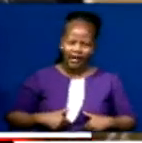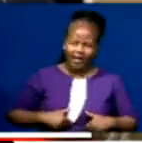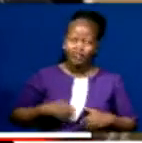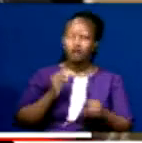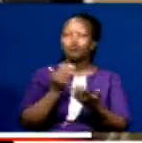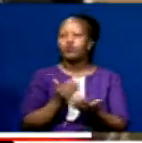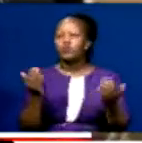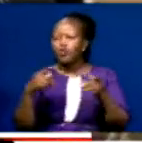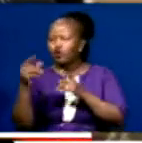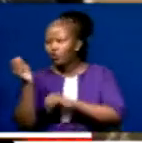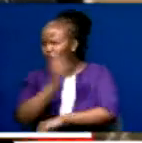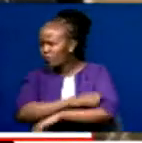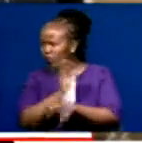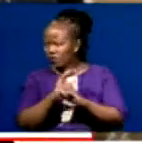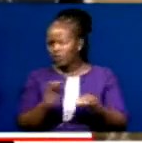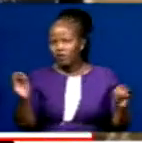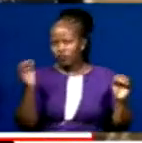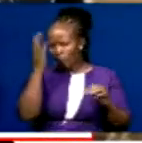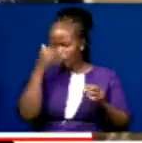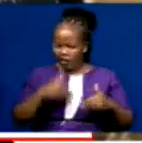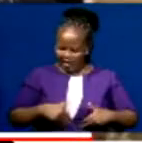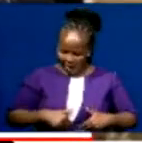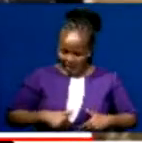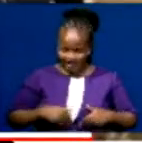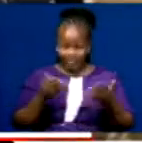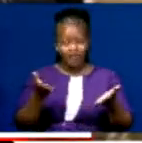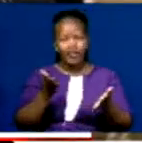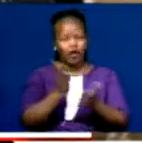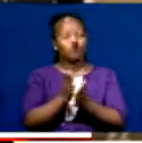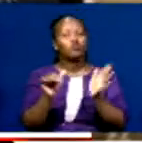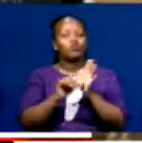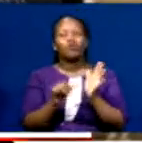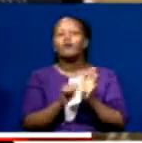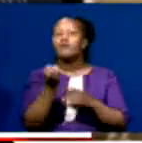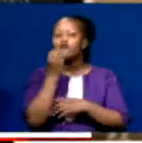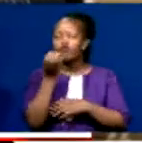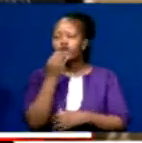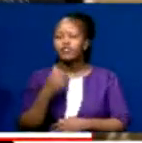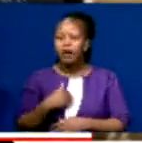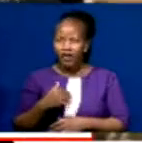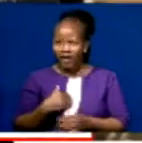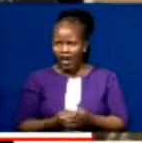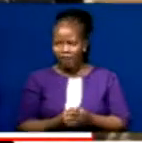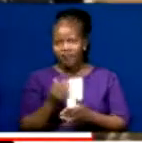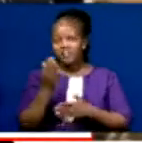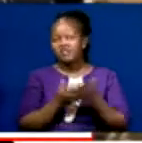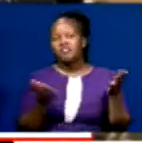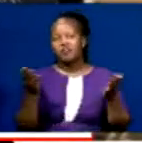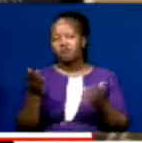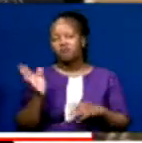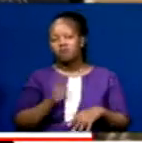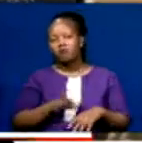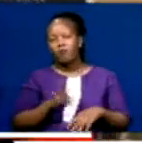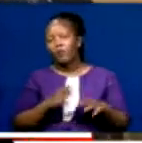juu ya ja. Kwa hivyo ile kitu tunaona shida iko ya chakula. Ndio kuko na mama ako na watoto